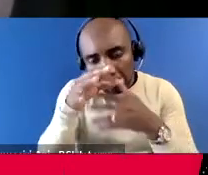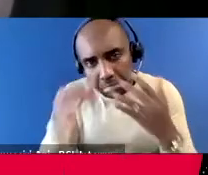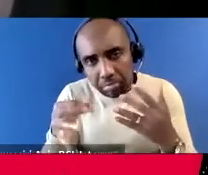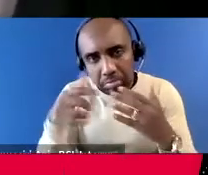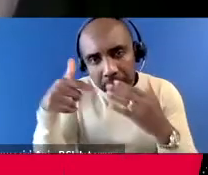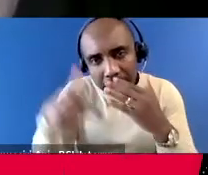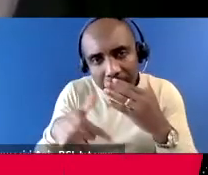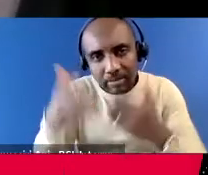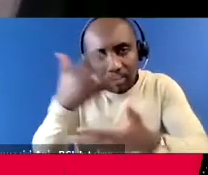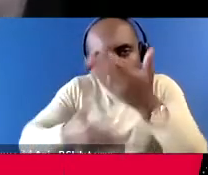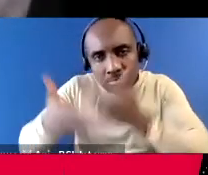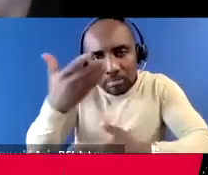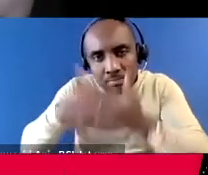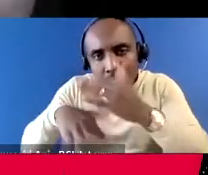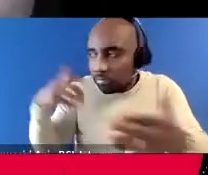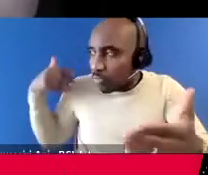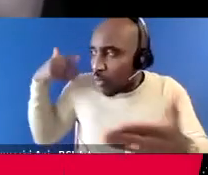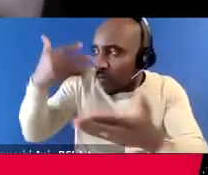to change.